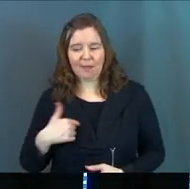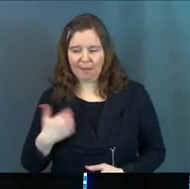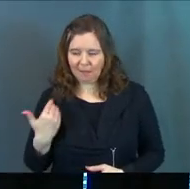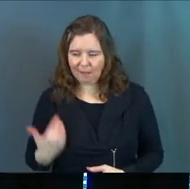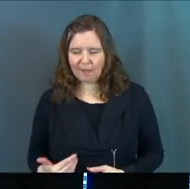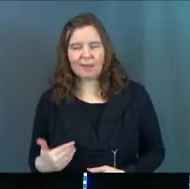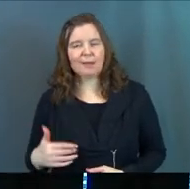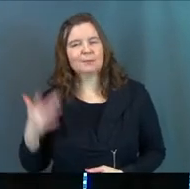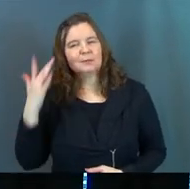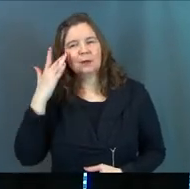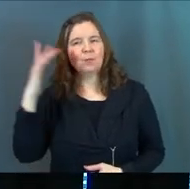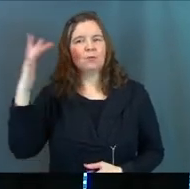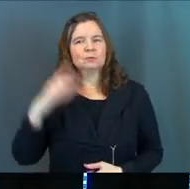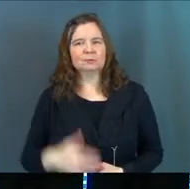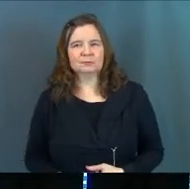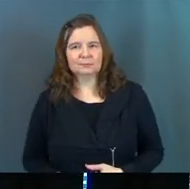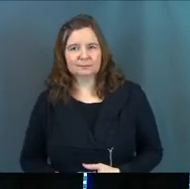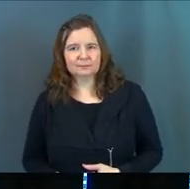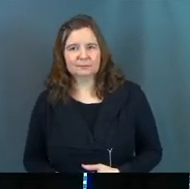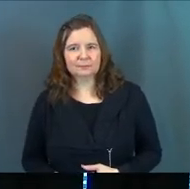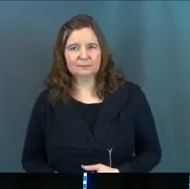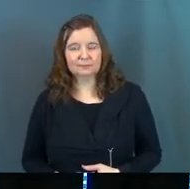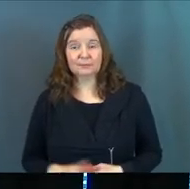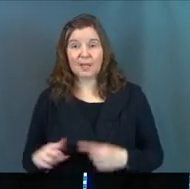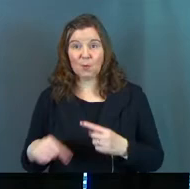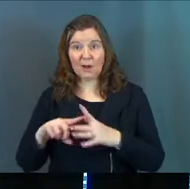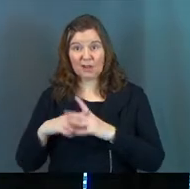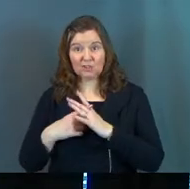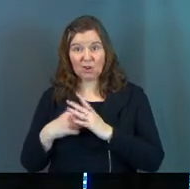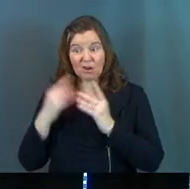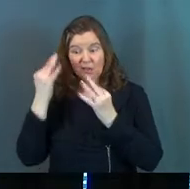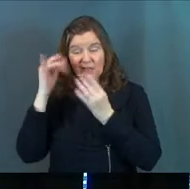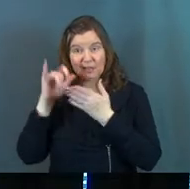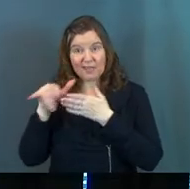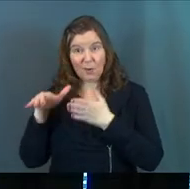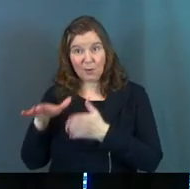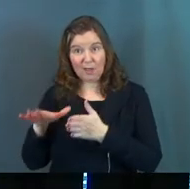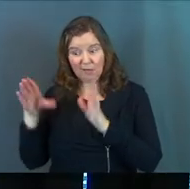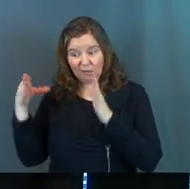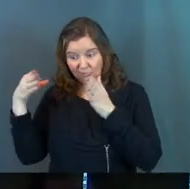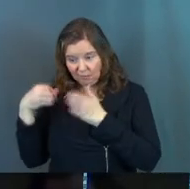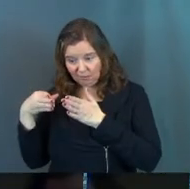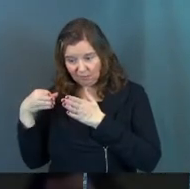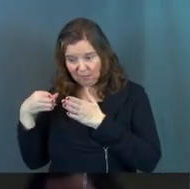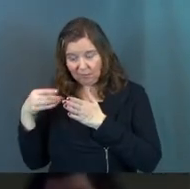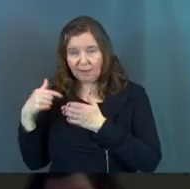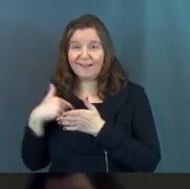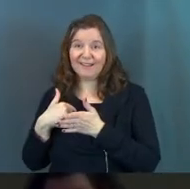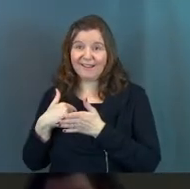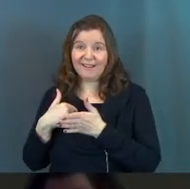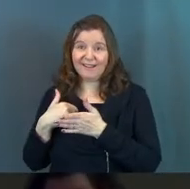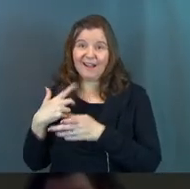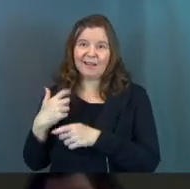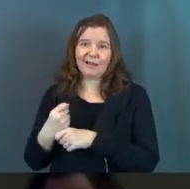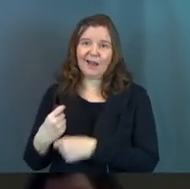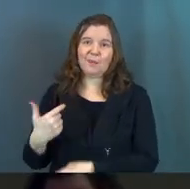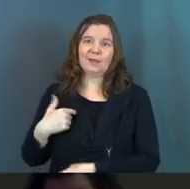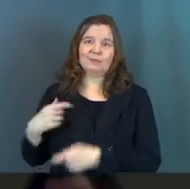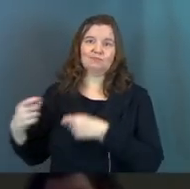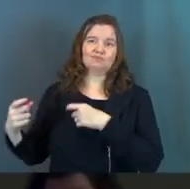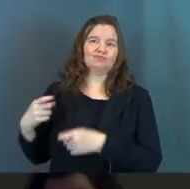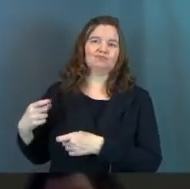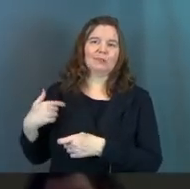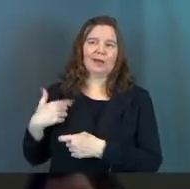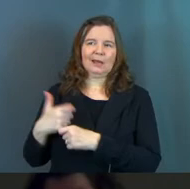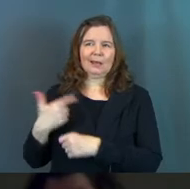I am smart. And once I start talking like that, I got me. And